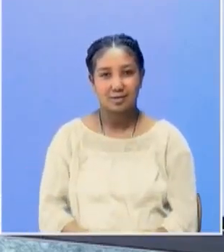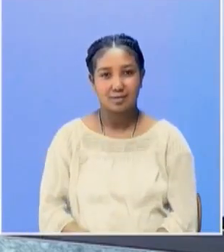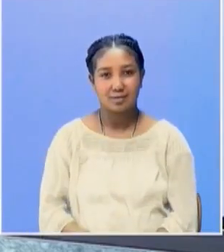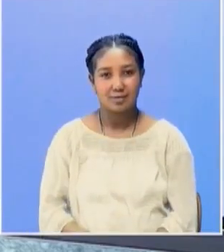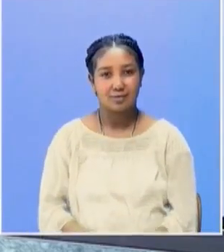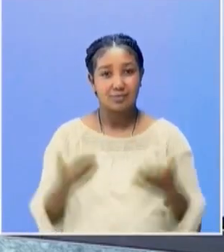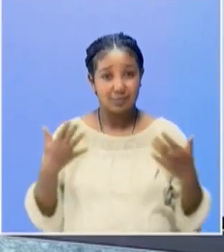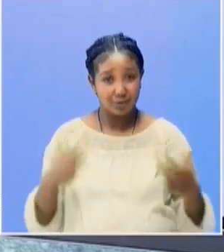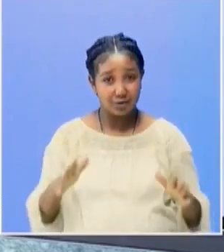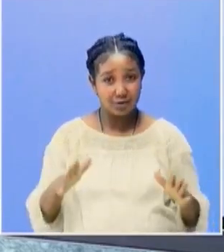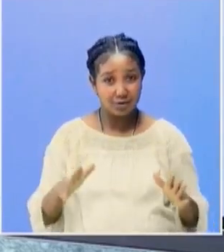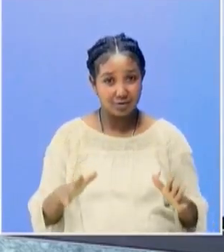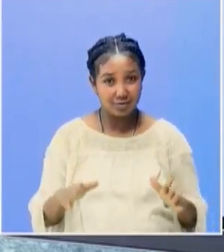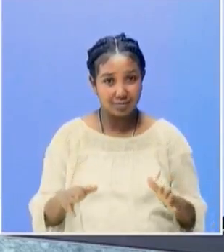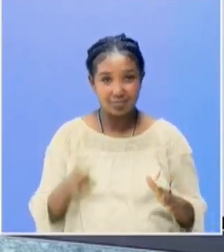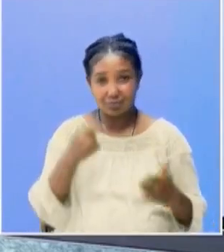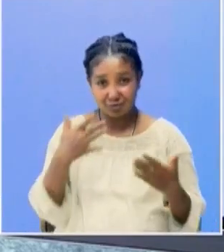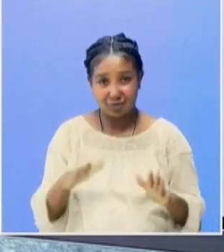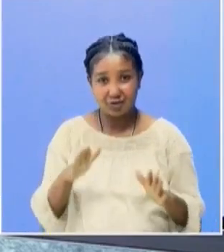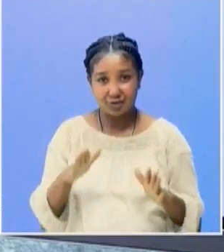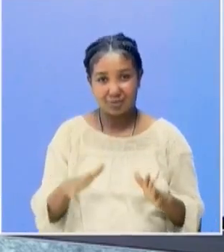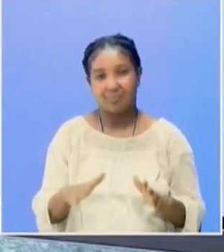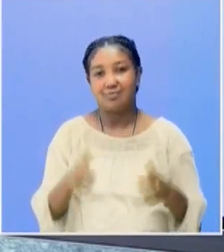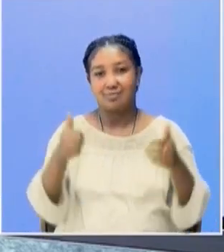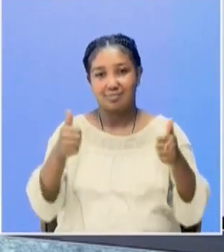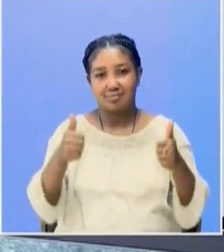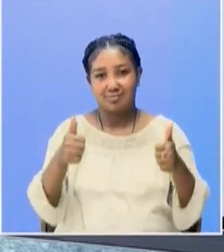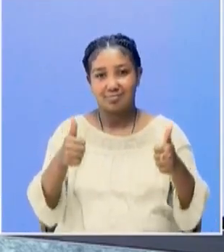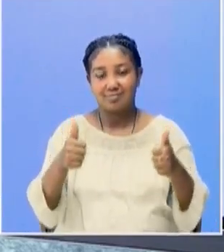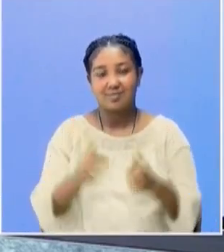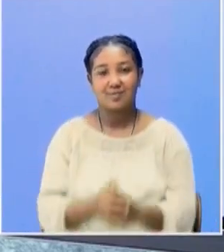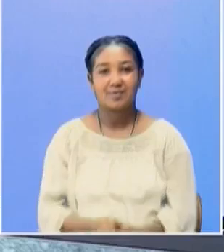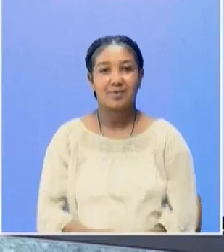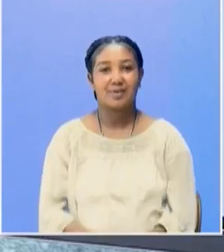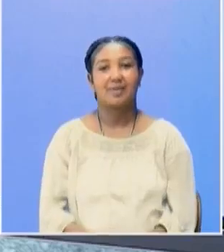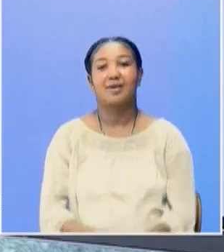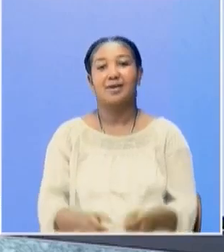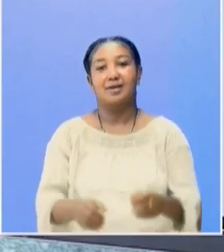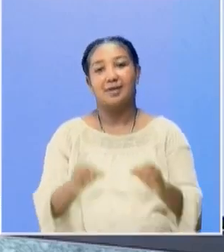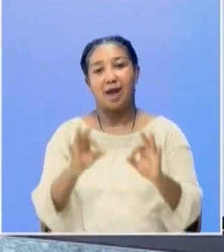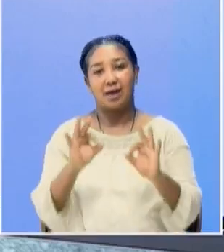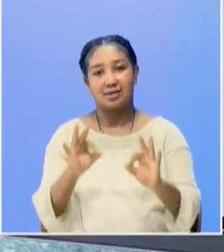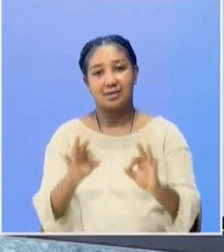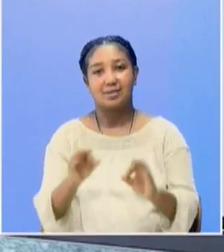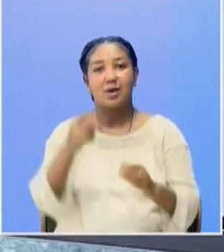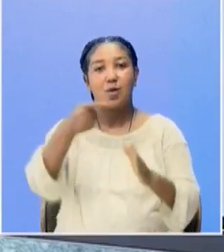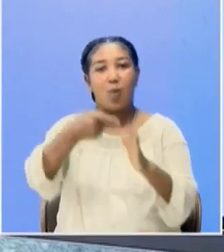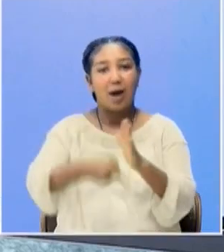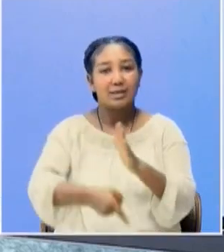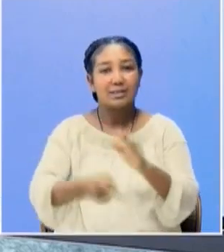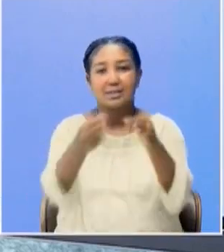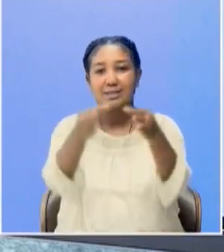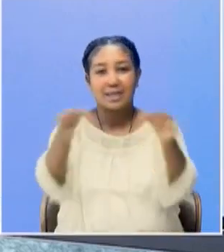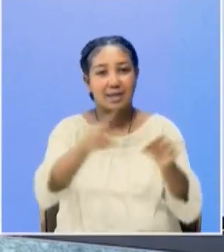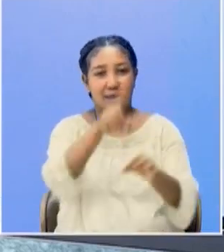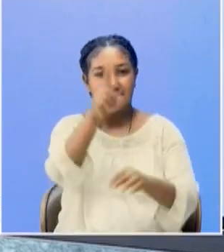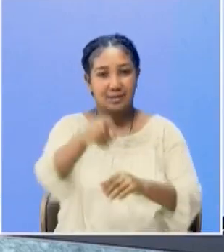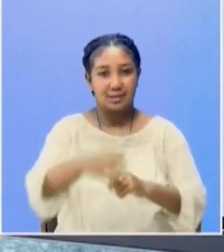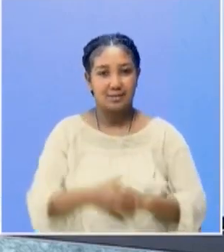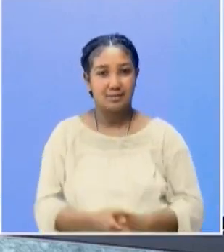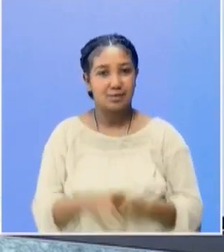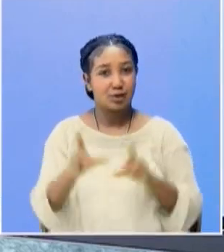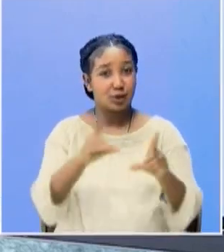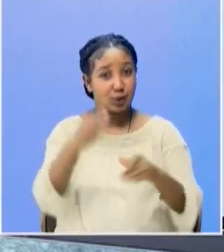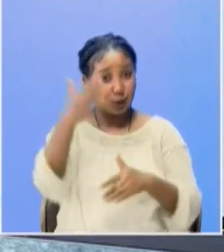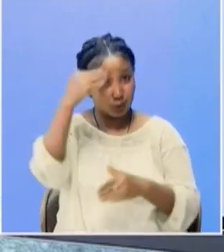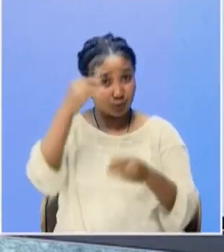Bravo, I hope you told to your parent. Isn't it? Nice. What is a sentence? Do you